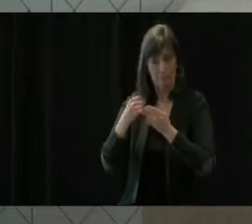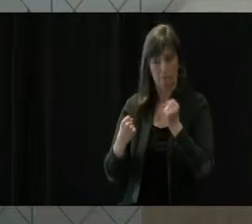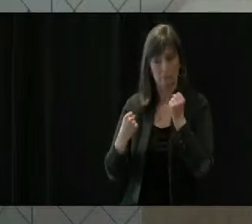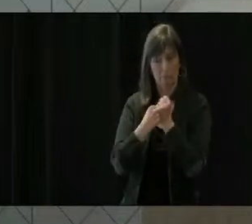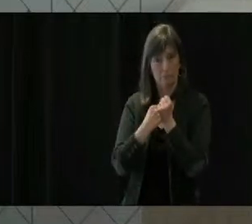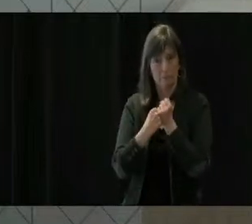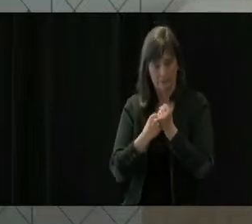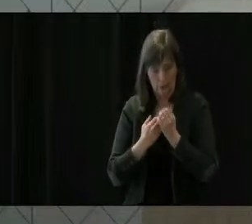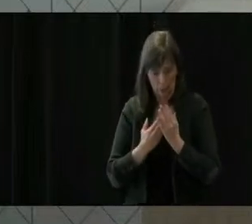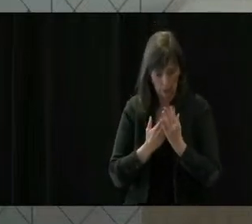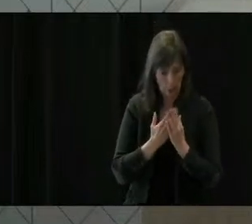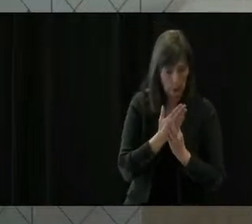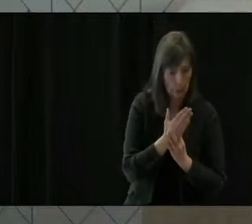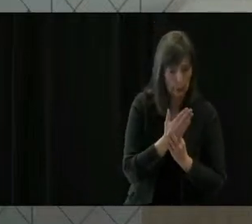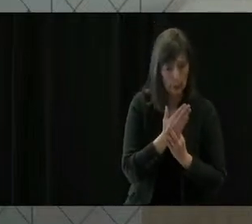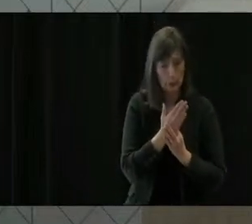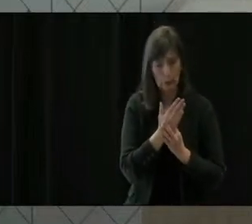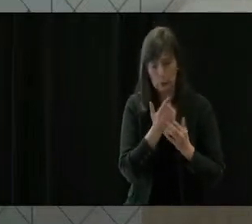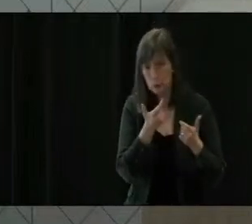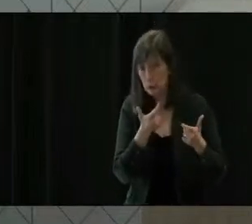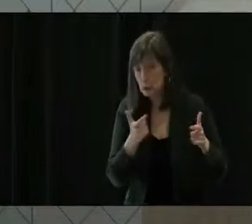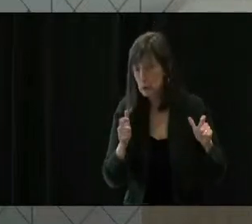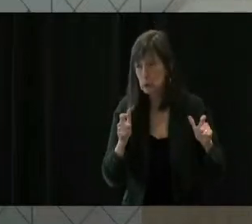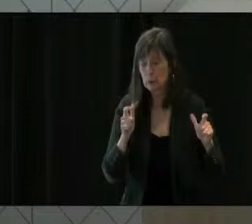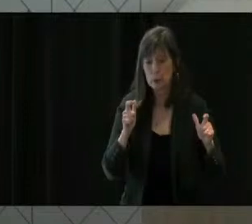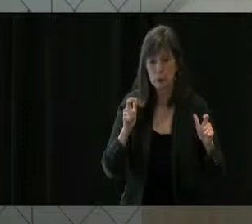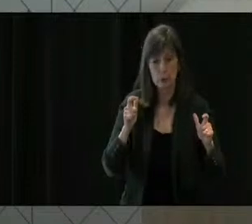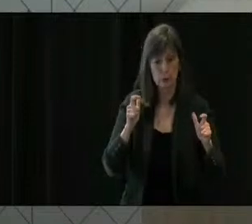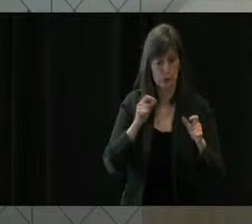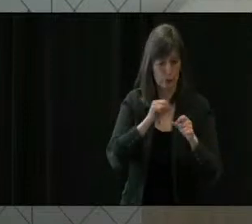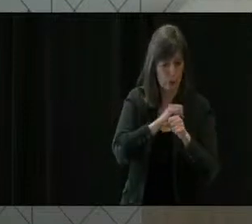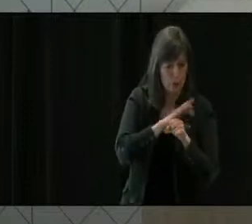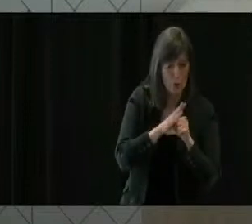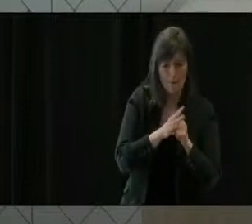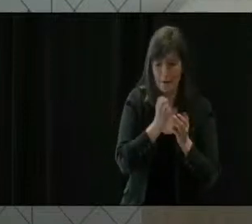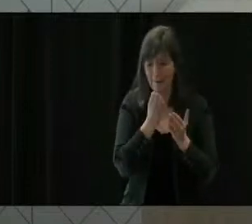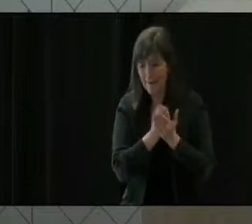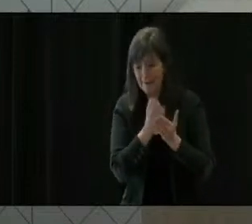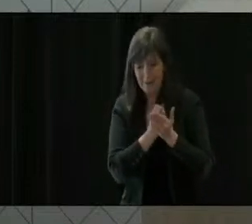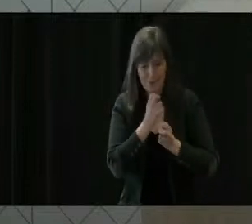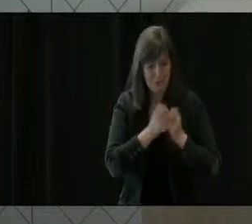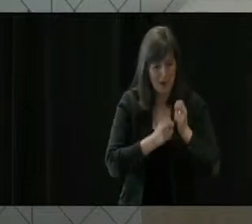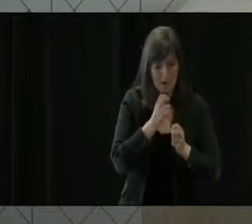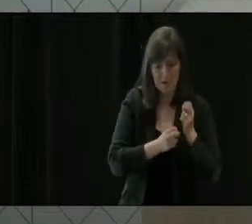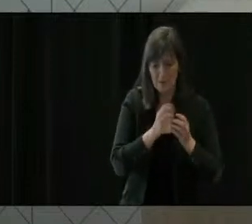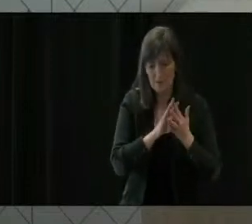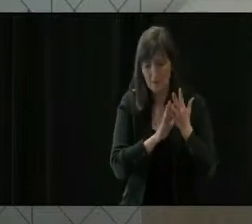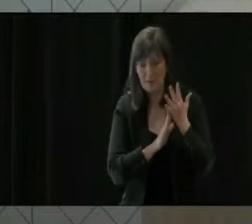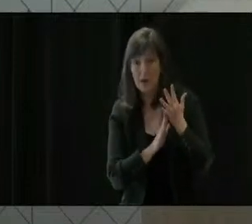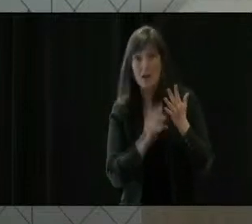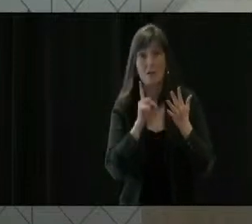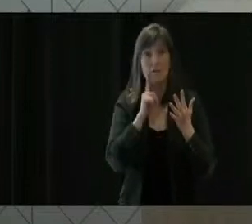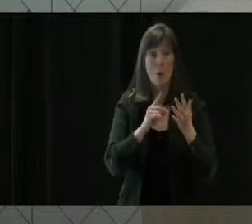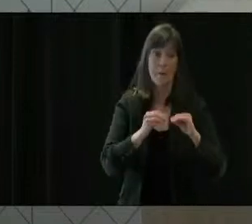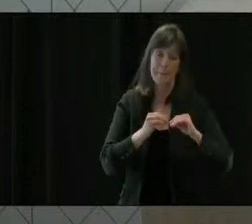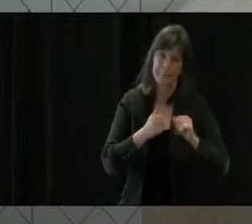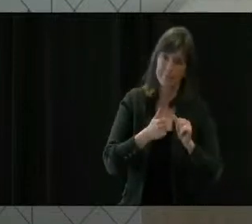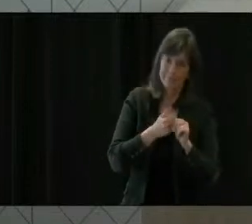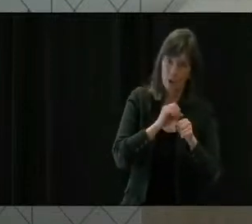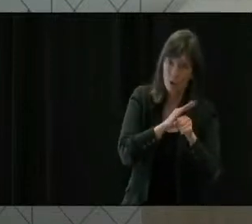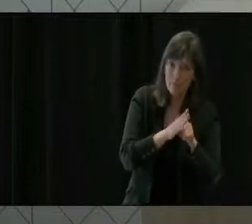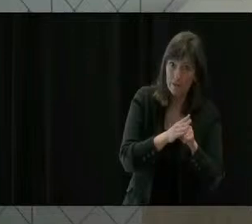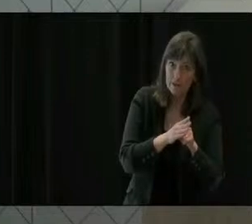very, very massive set of economic problems attributable to the